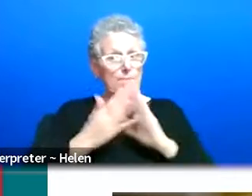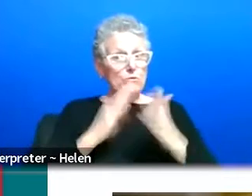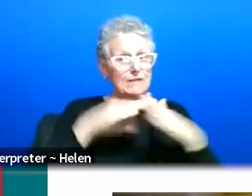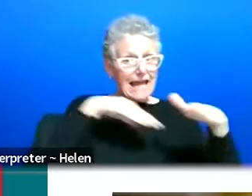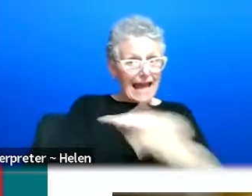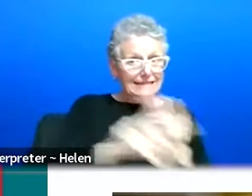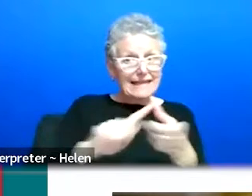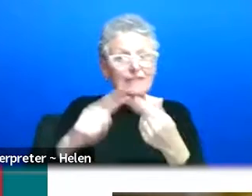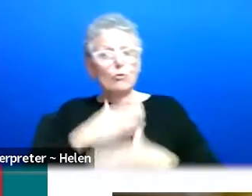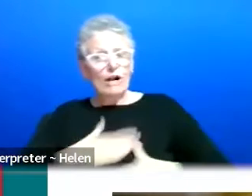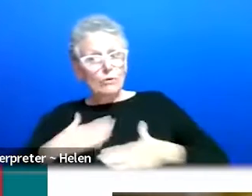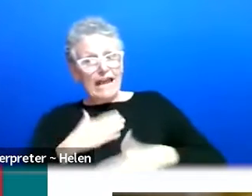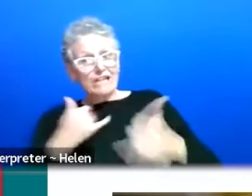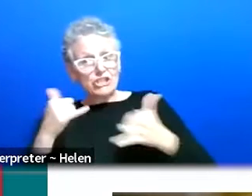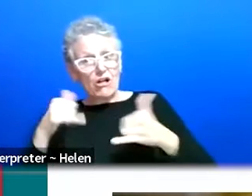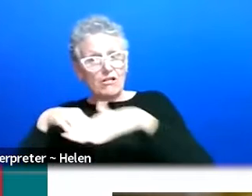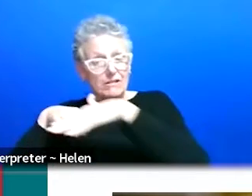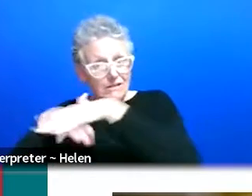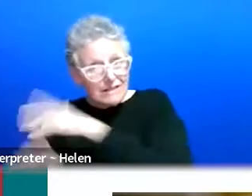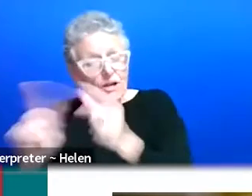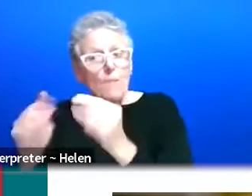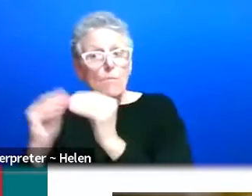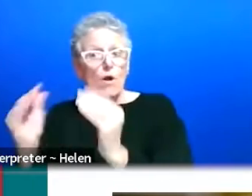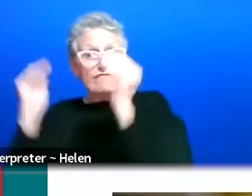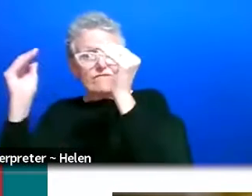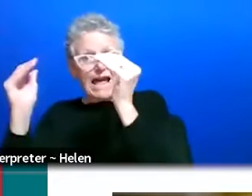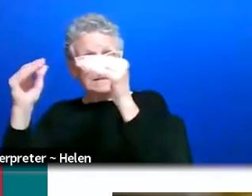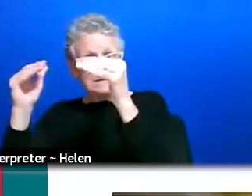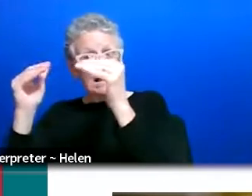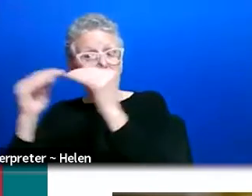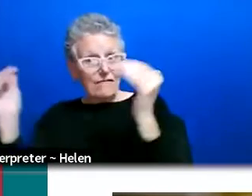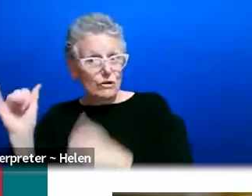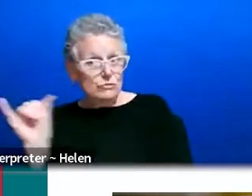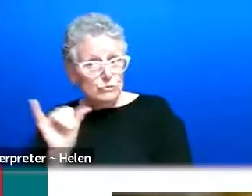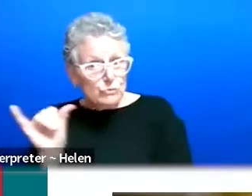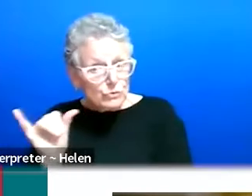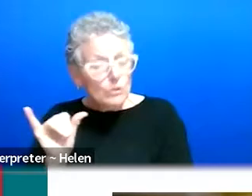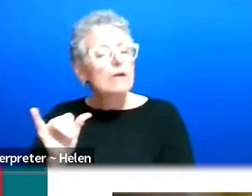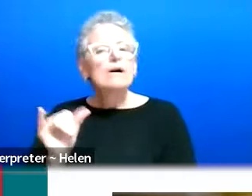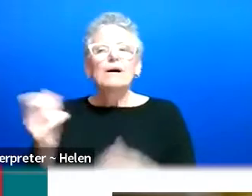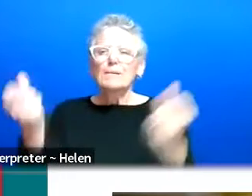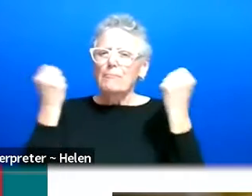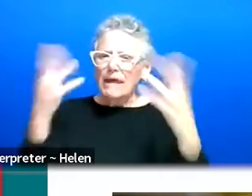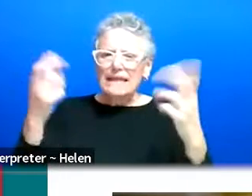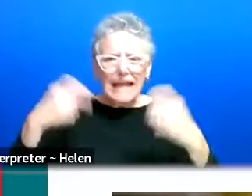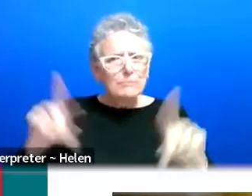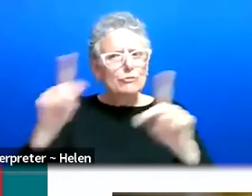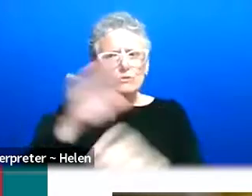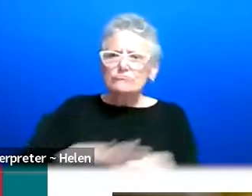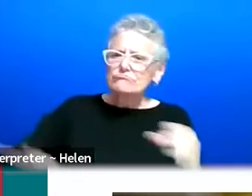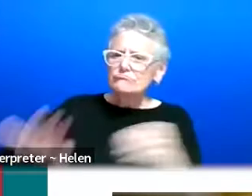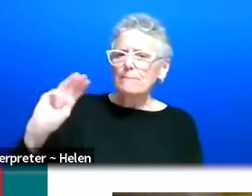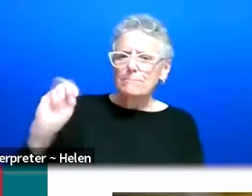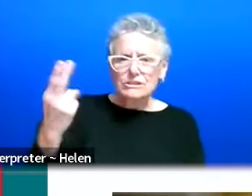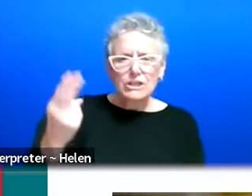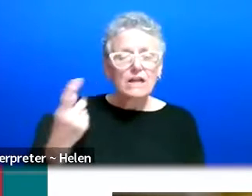recreational level, at a more advanced level. And there's plenty of opportunity around our state from